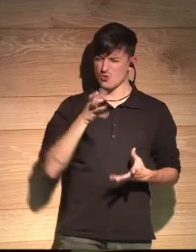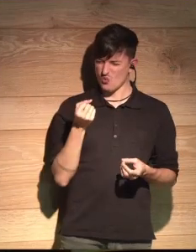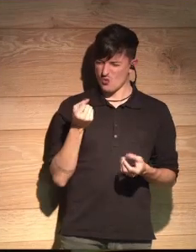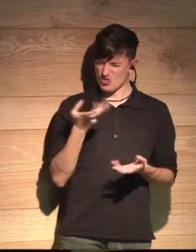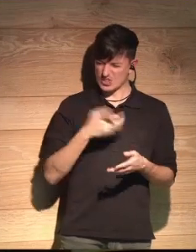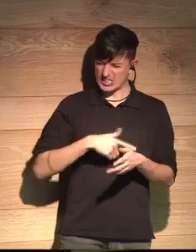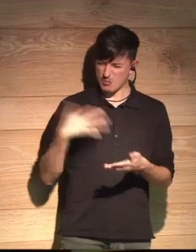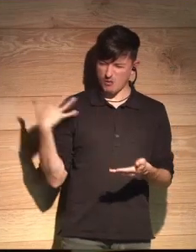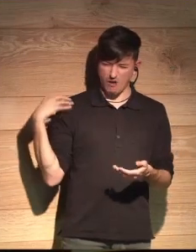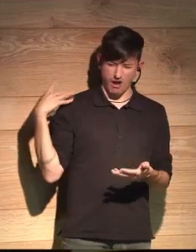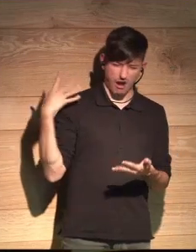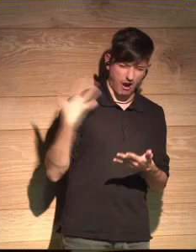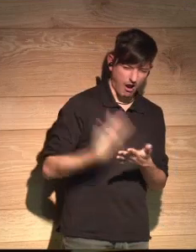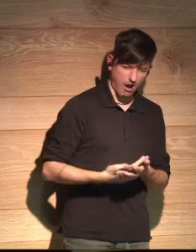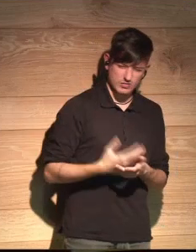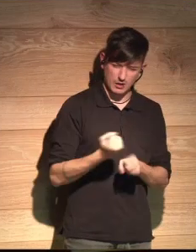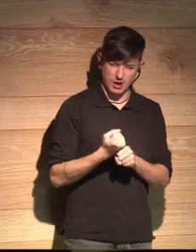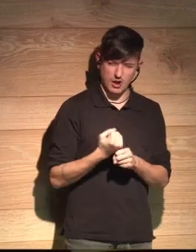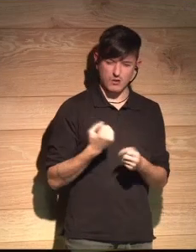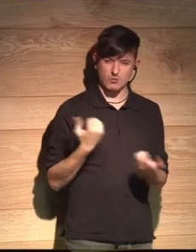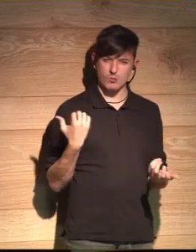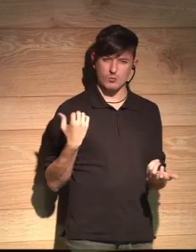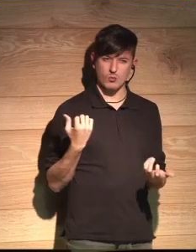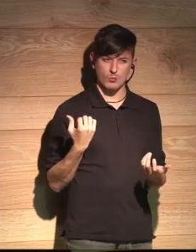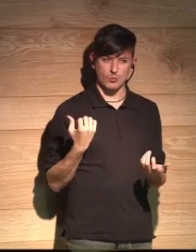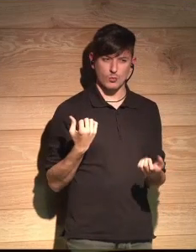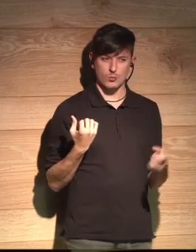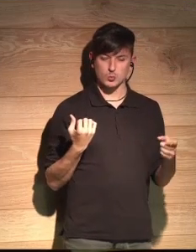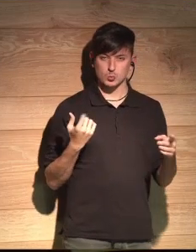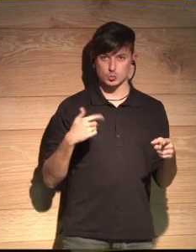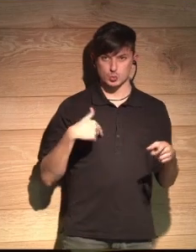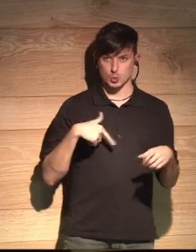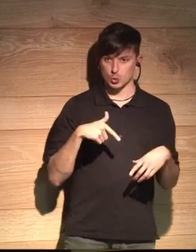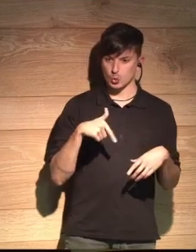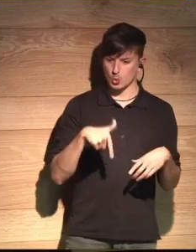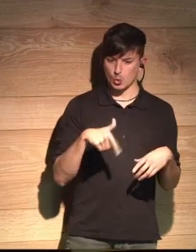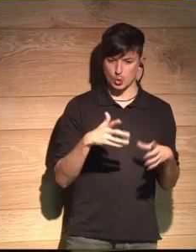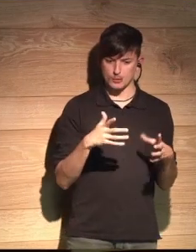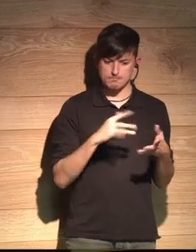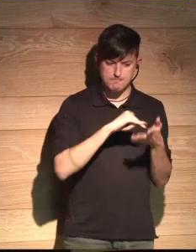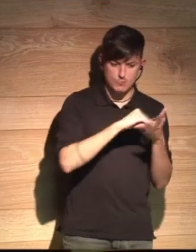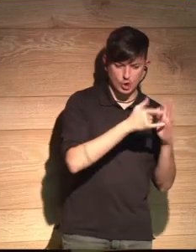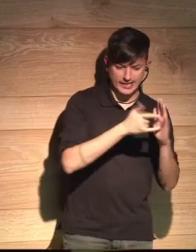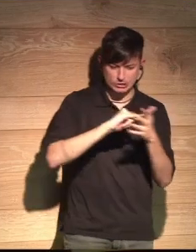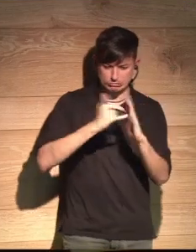For how long have you worked on all this? Well, today I